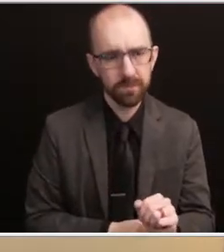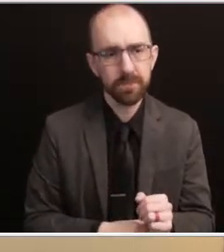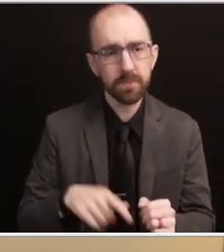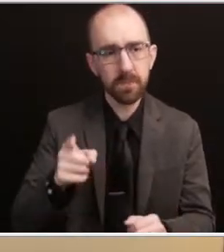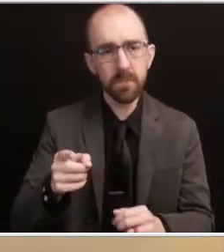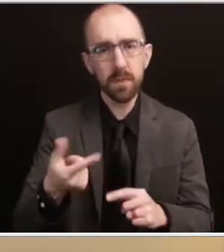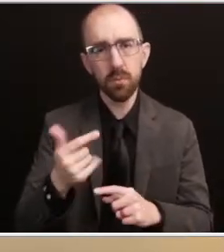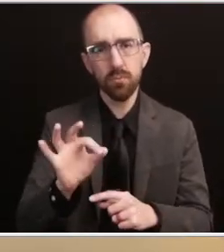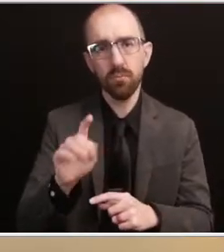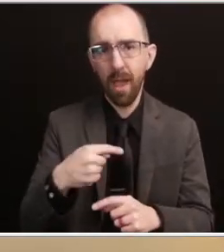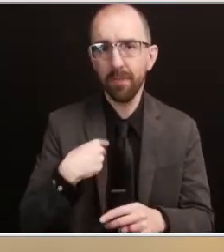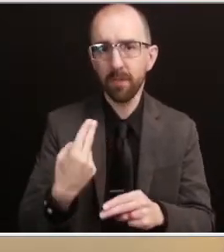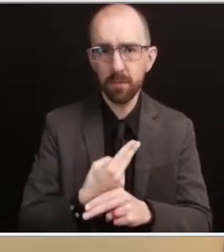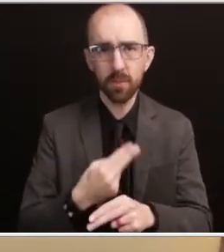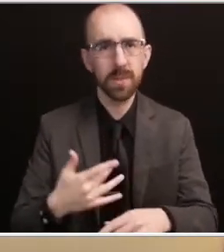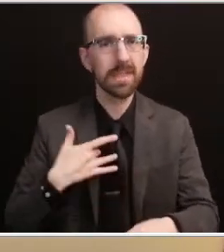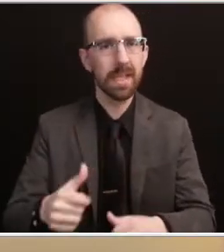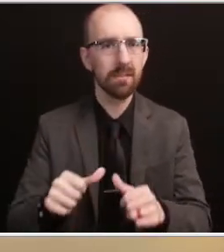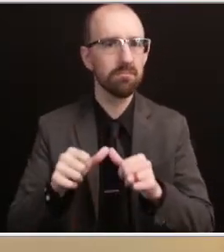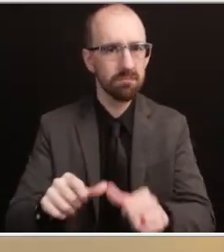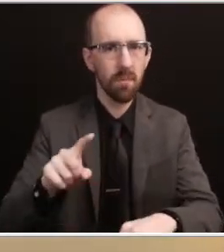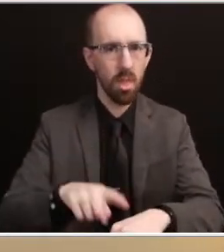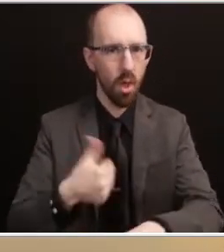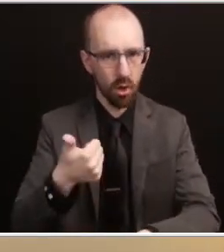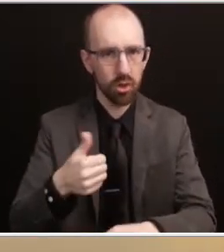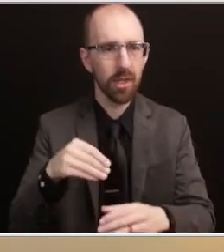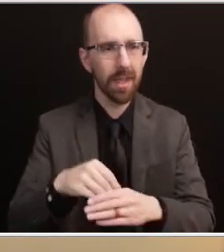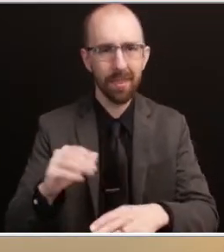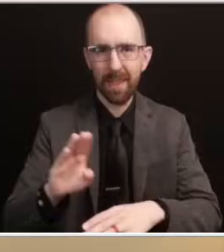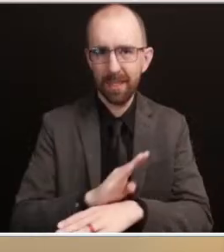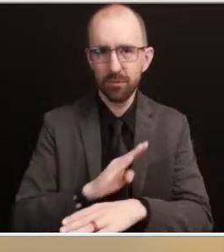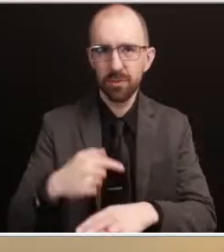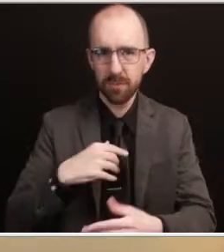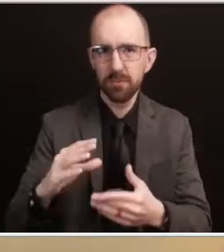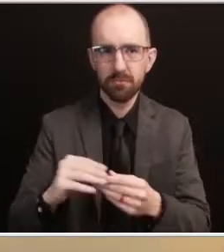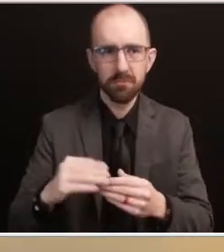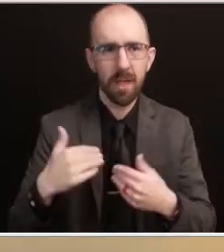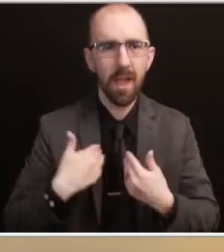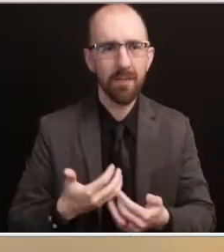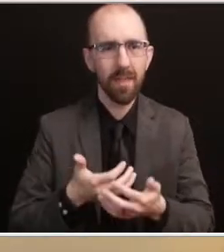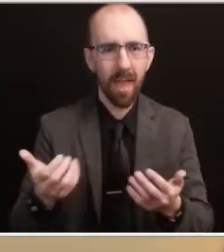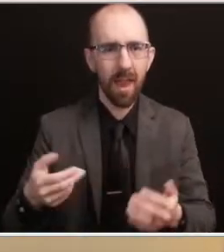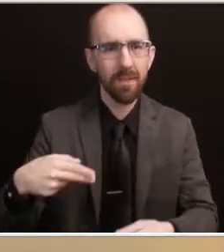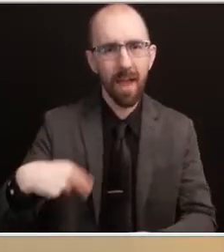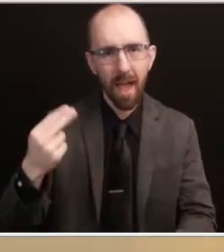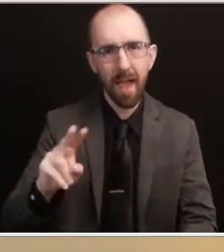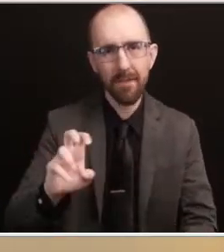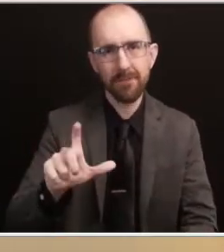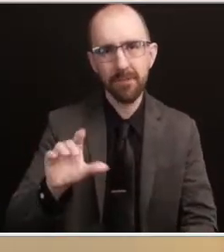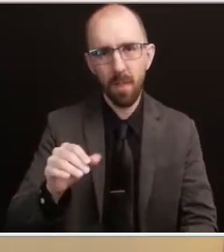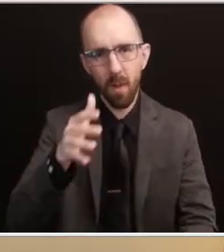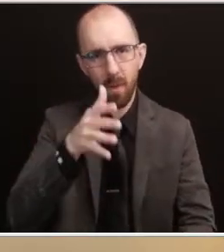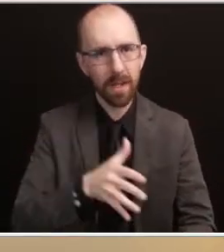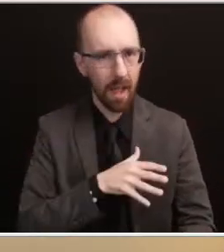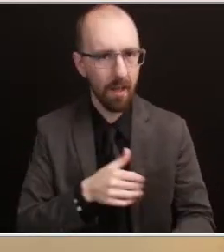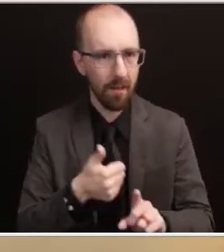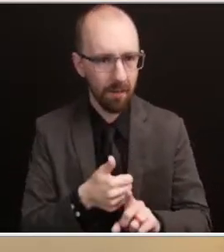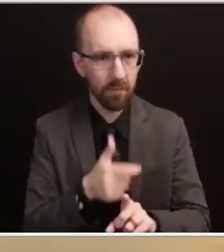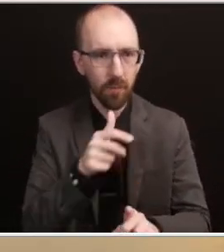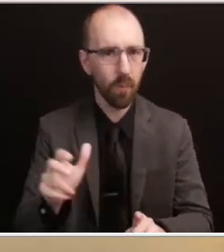that I use tend to last longer. We talk about in the industry, because we have a lot of high velo guys that are